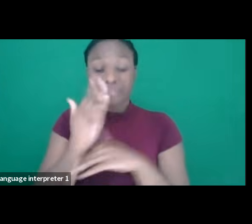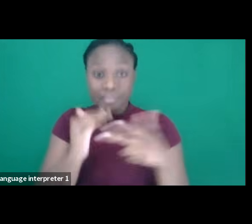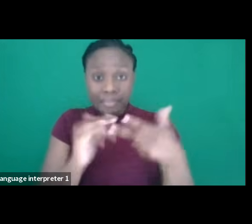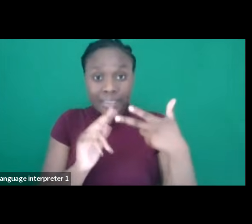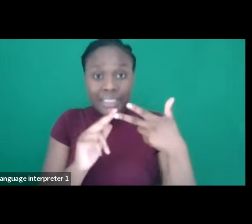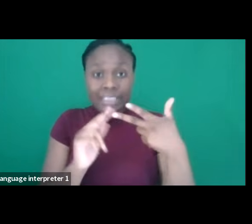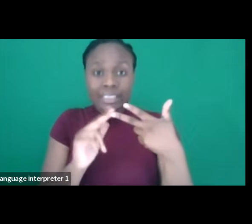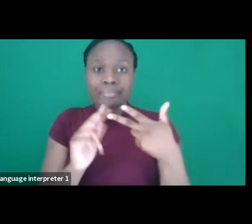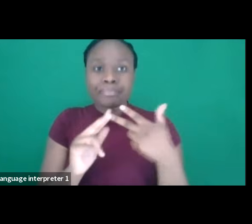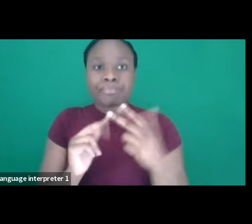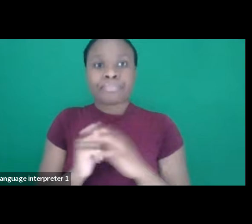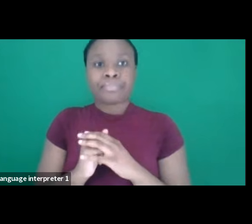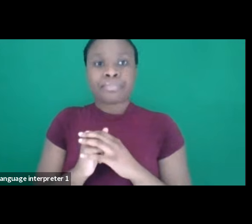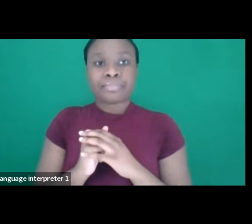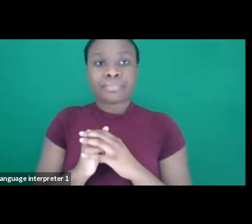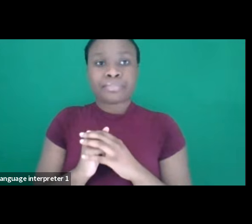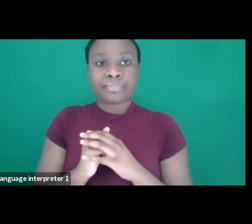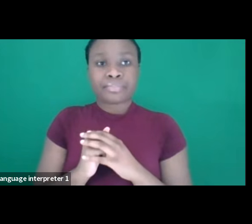actually